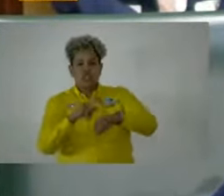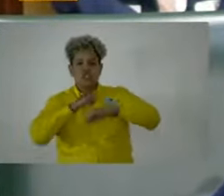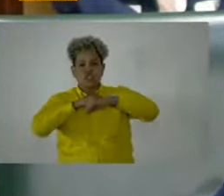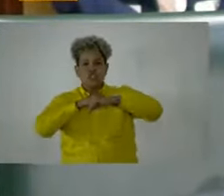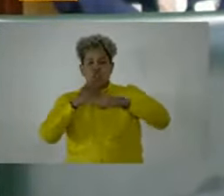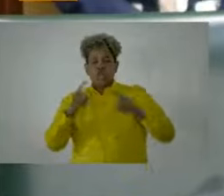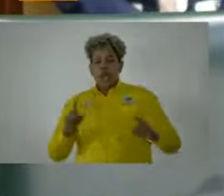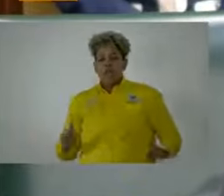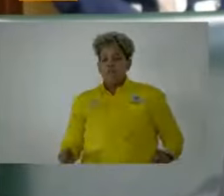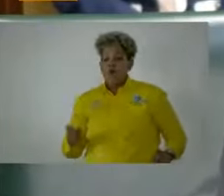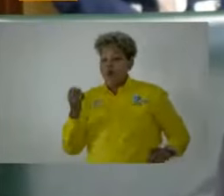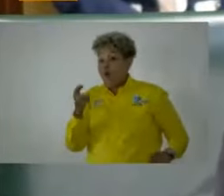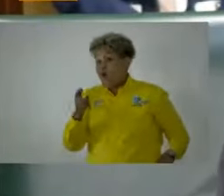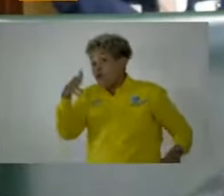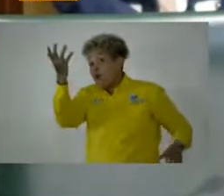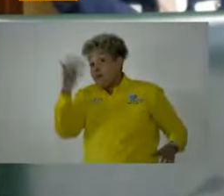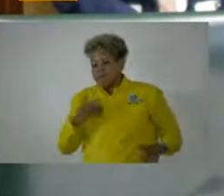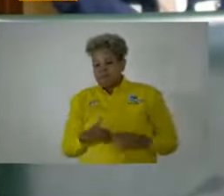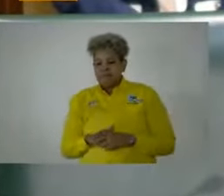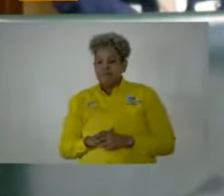security.